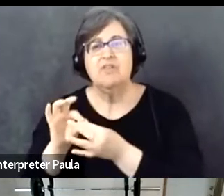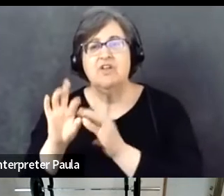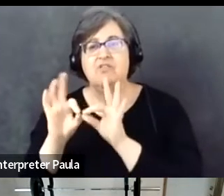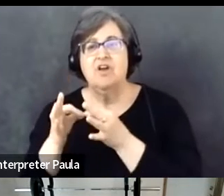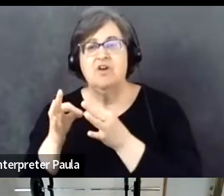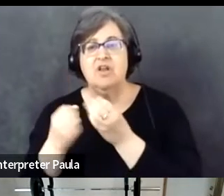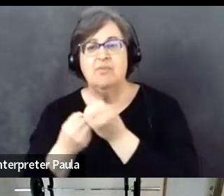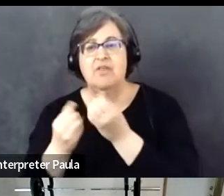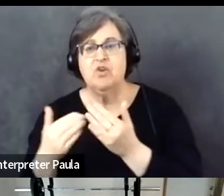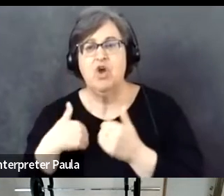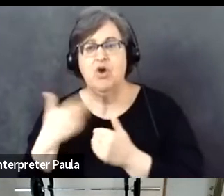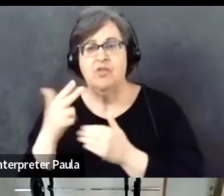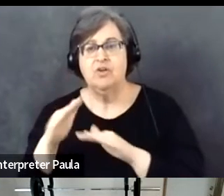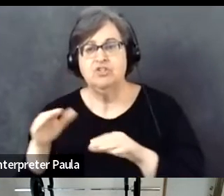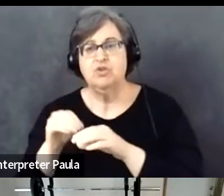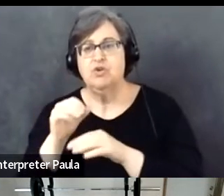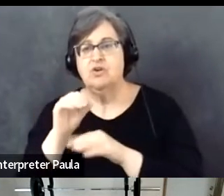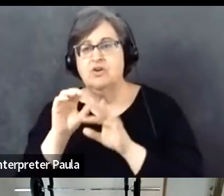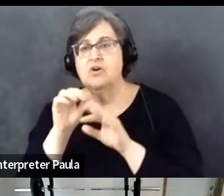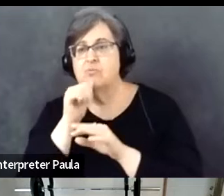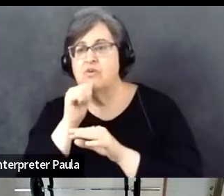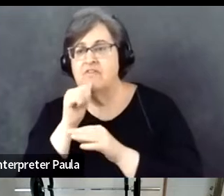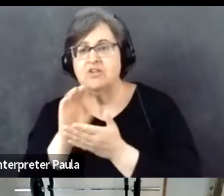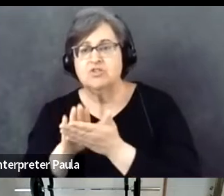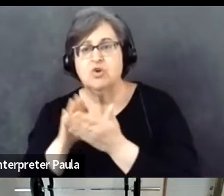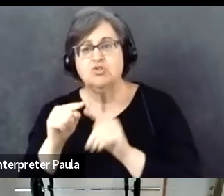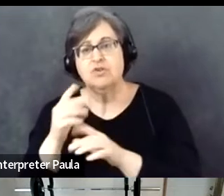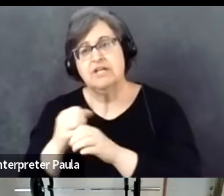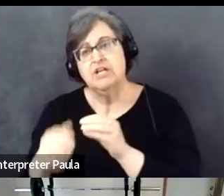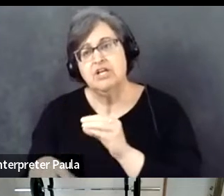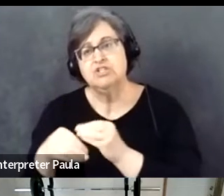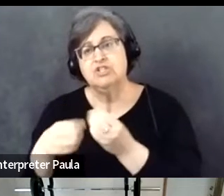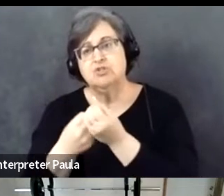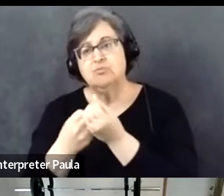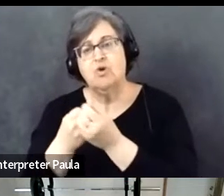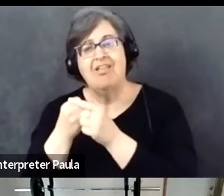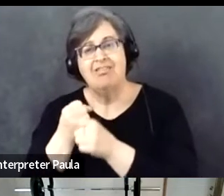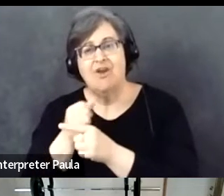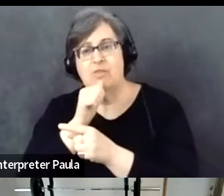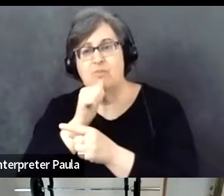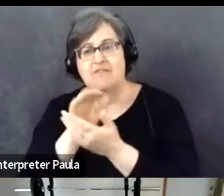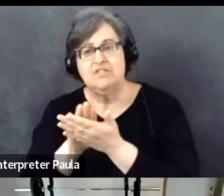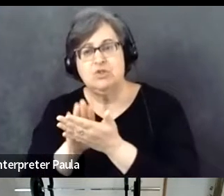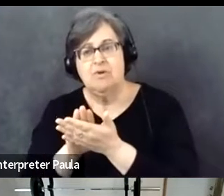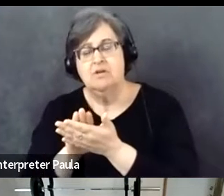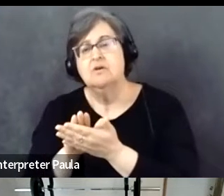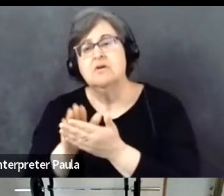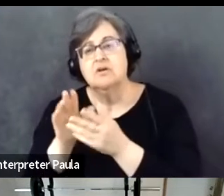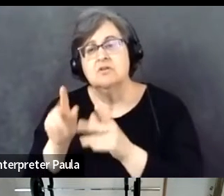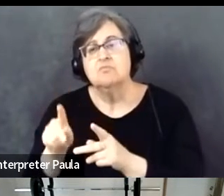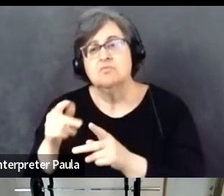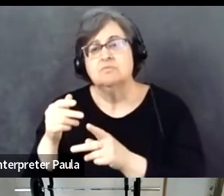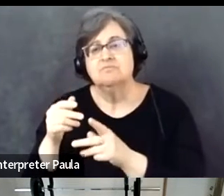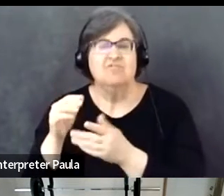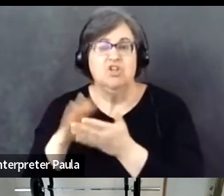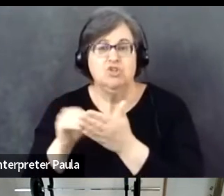3 children in a private school that was trying to seek some additional supports for her child in the private school that had a disability. In order to